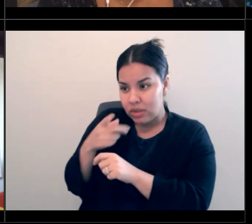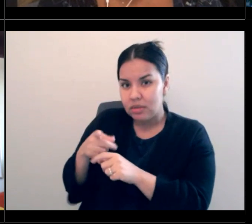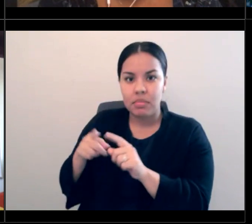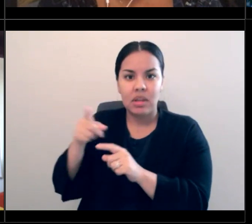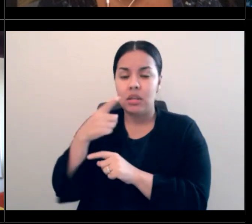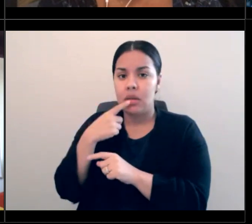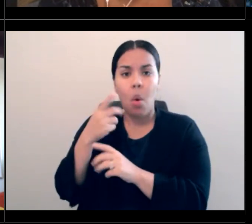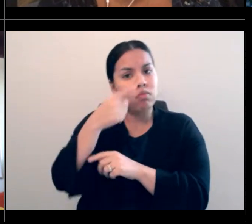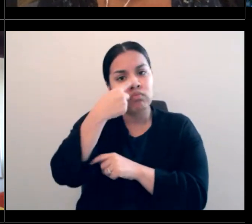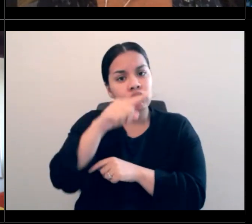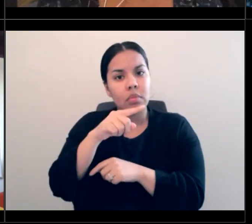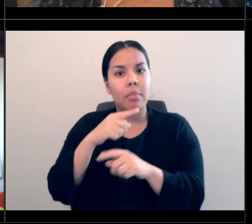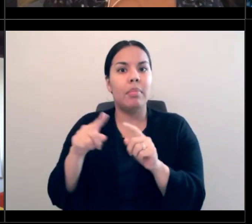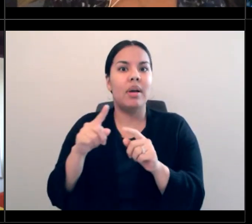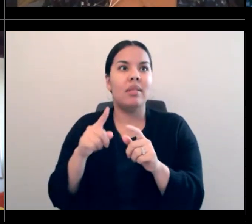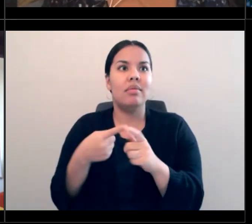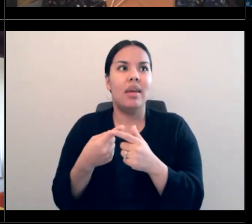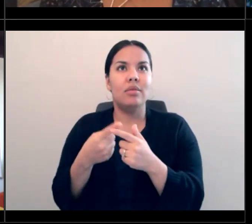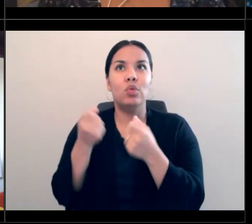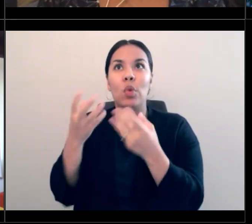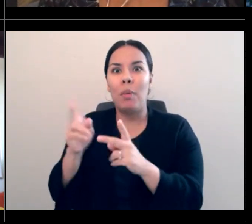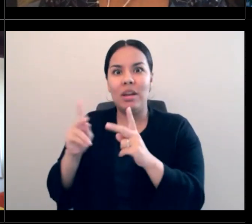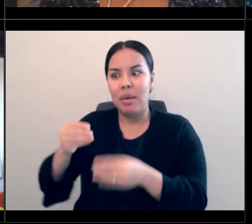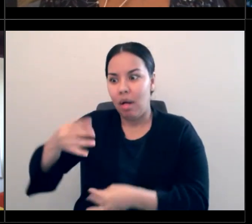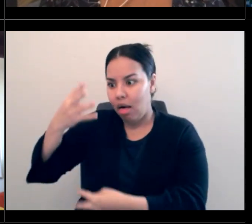people that replied, right?